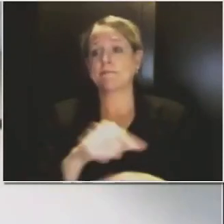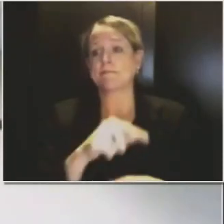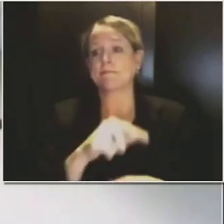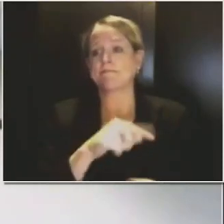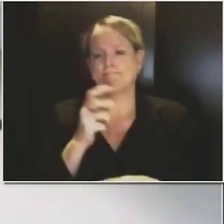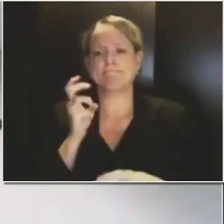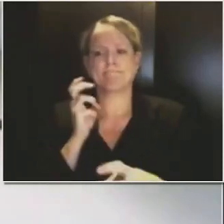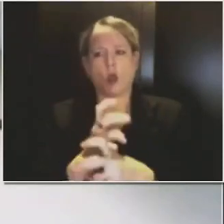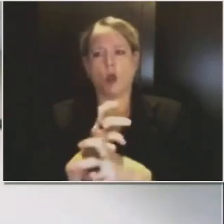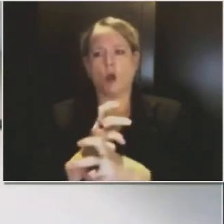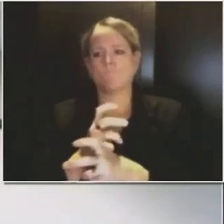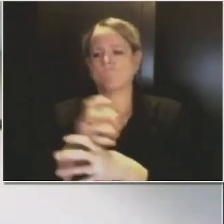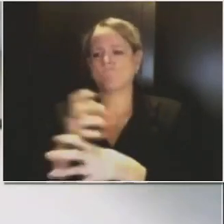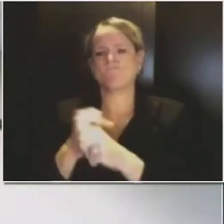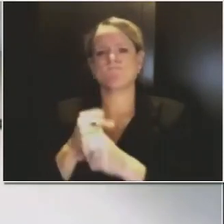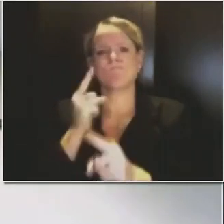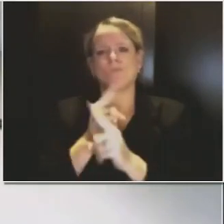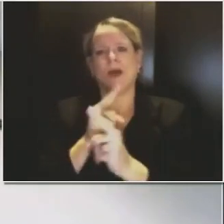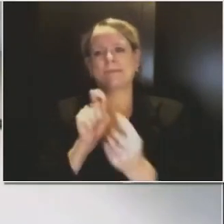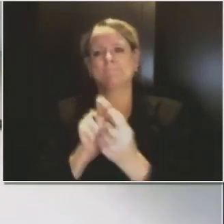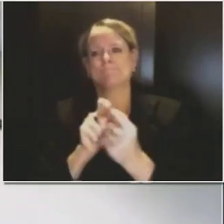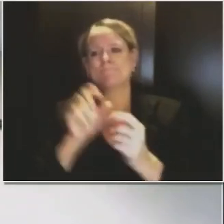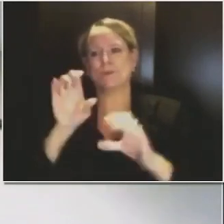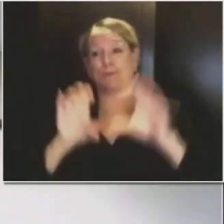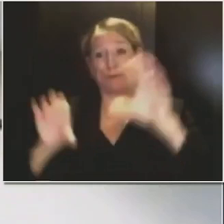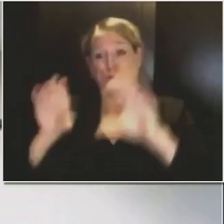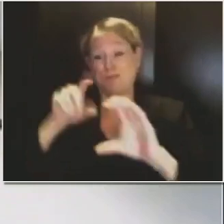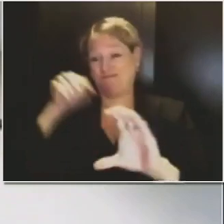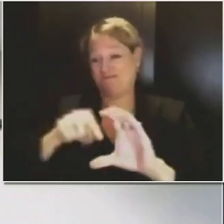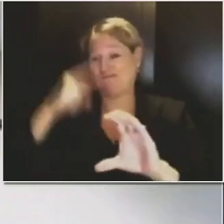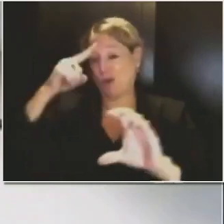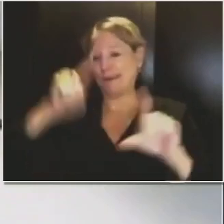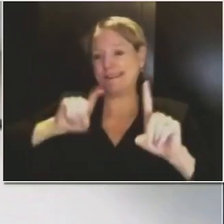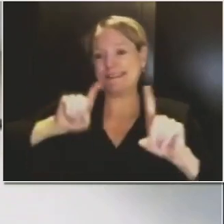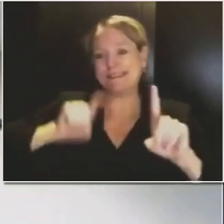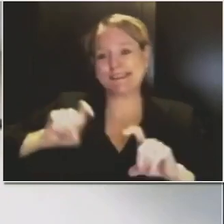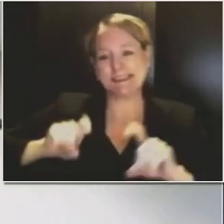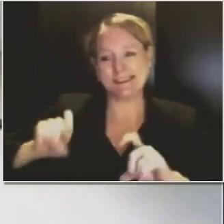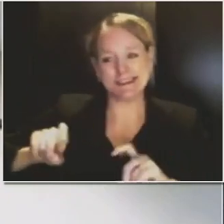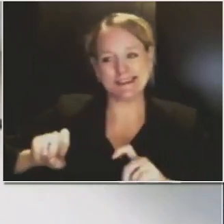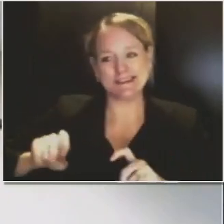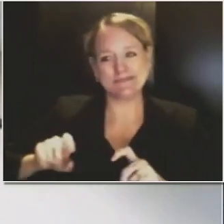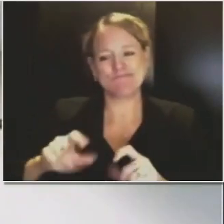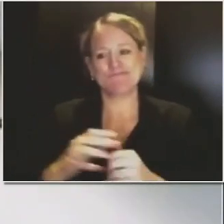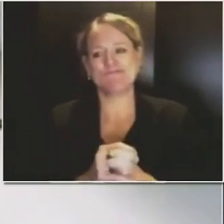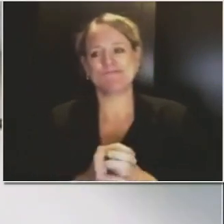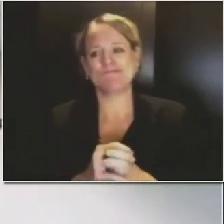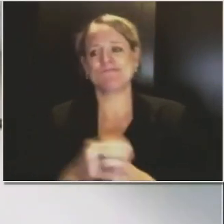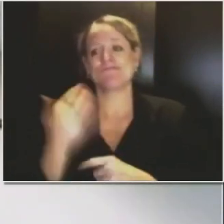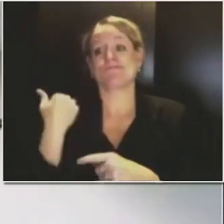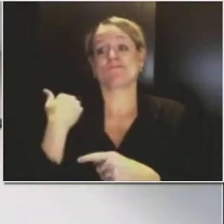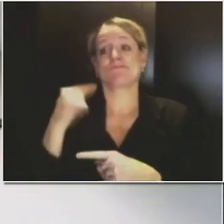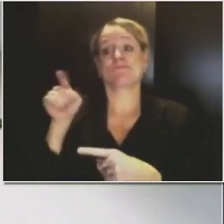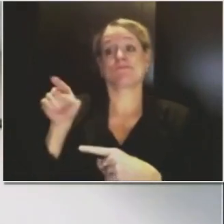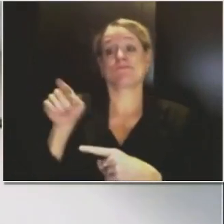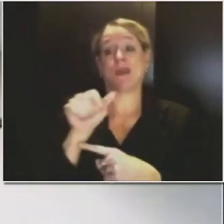are seeing that their reagent supplies are not coming in and appear to be diverted to other places in the